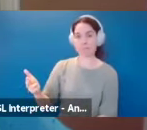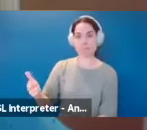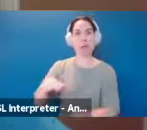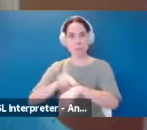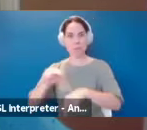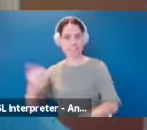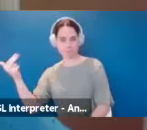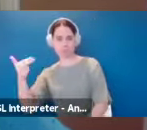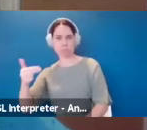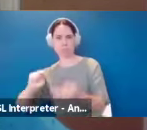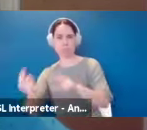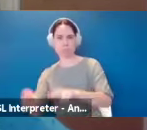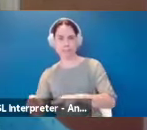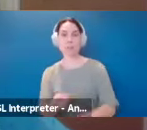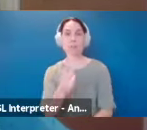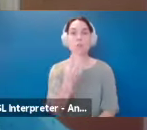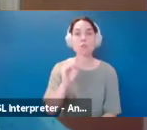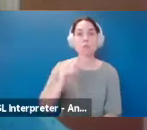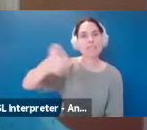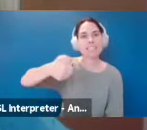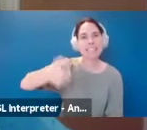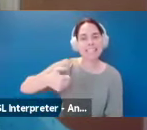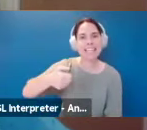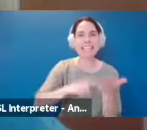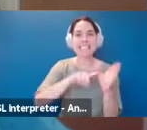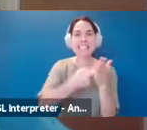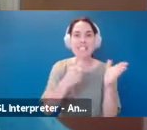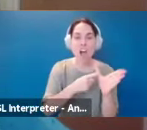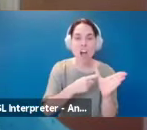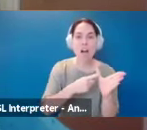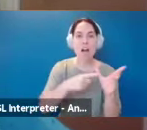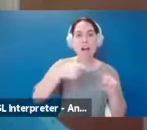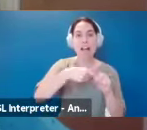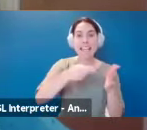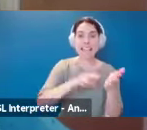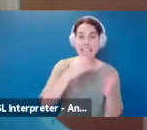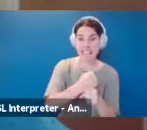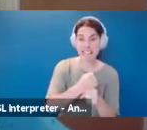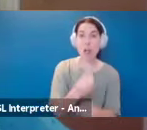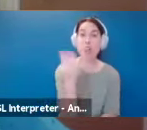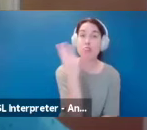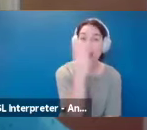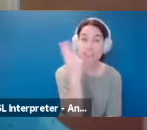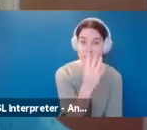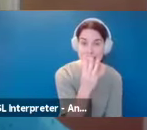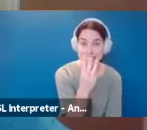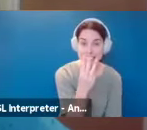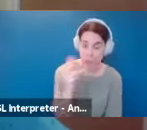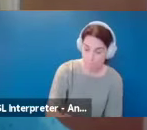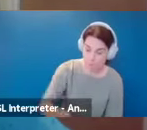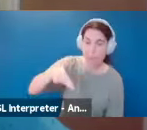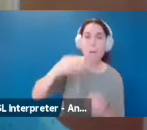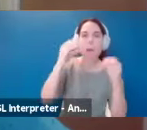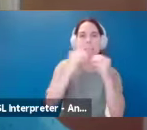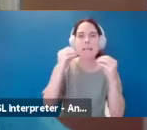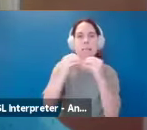2016, Tyra King, 13, allegedly pulling an air gun that shot pellets. The police kill